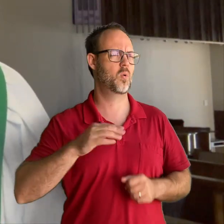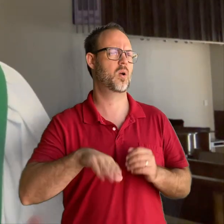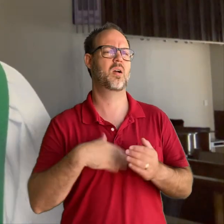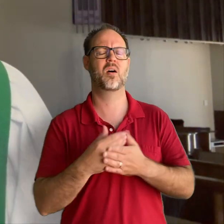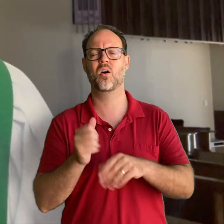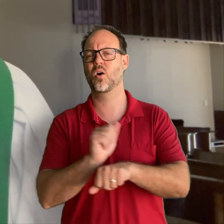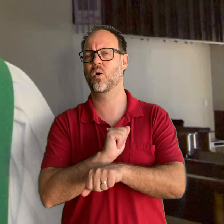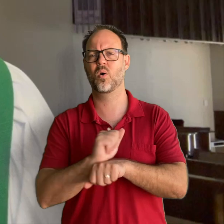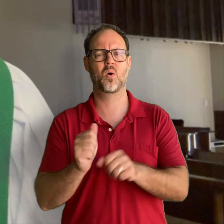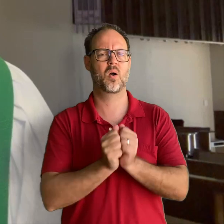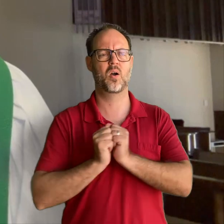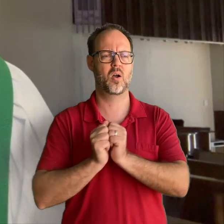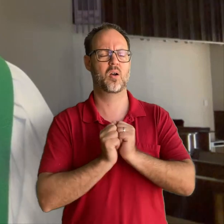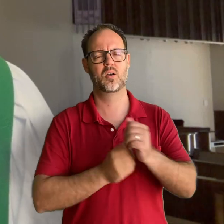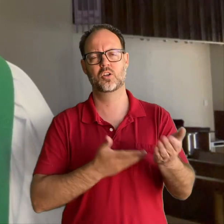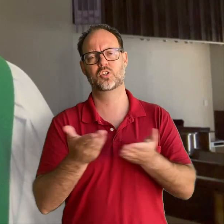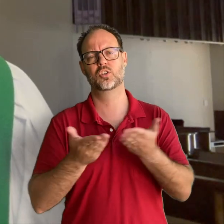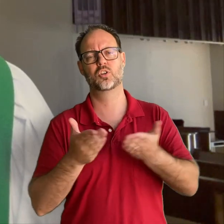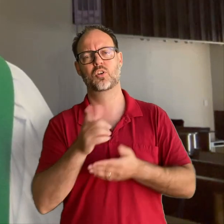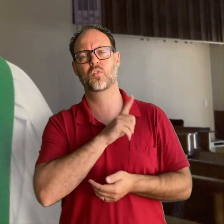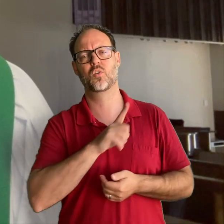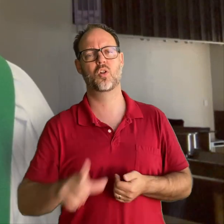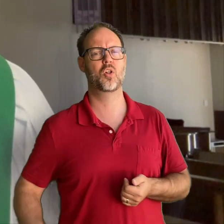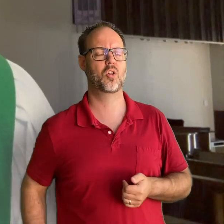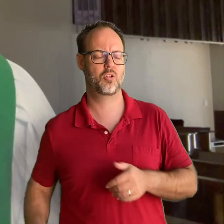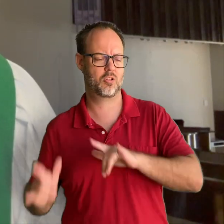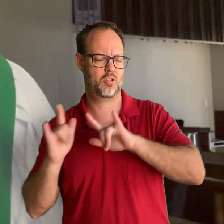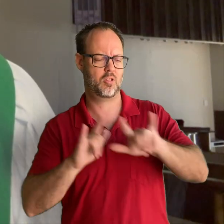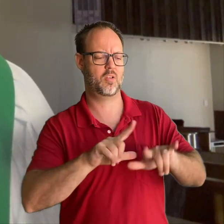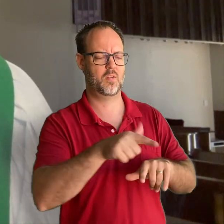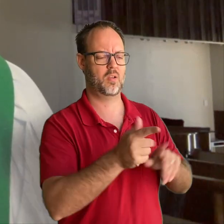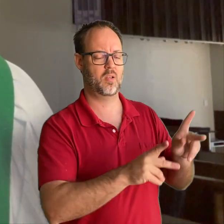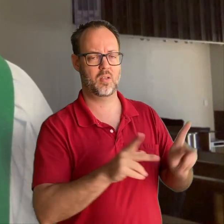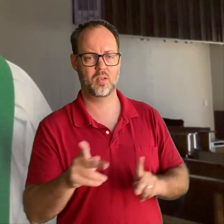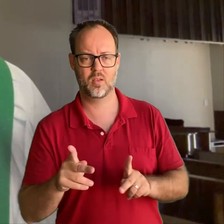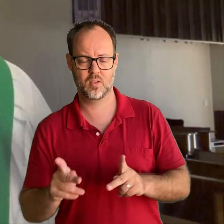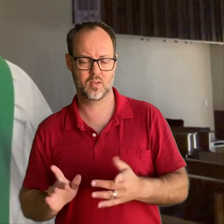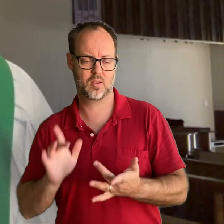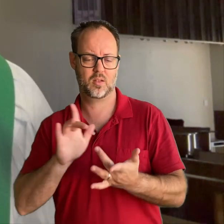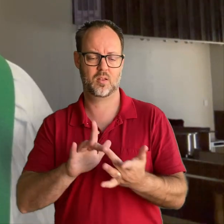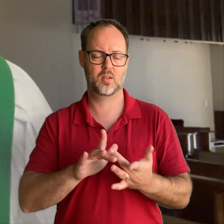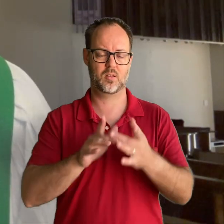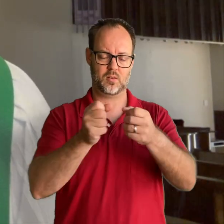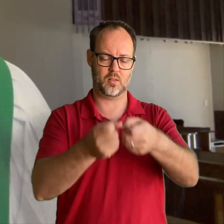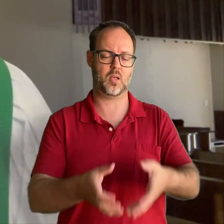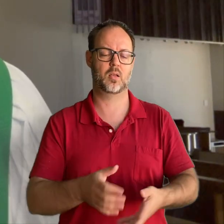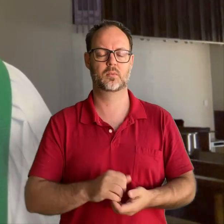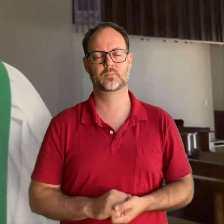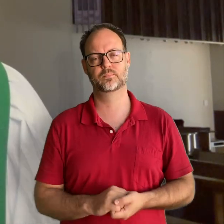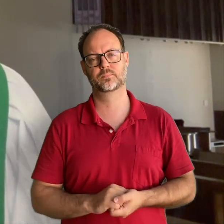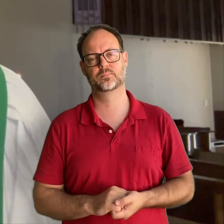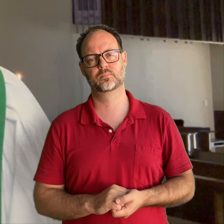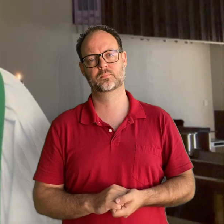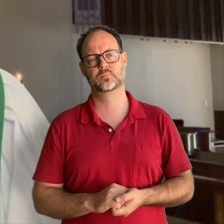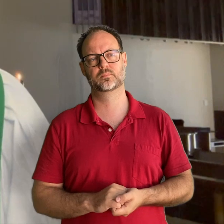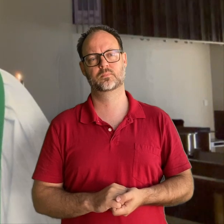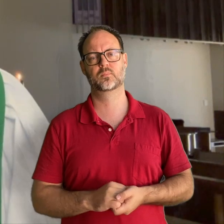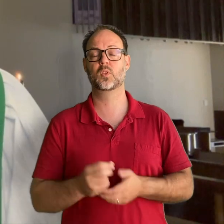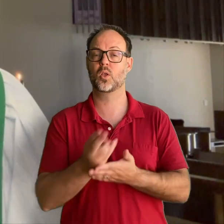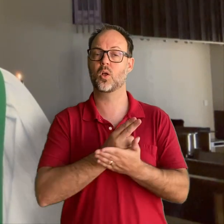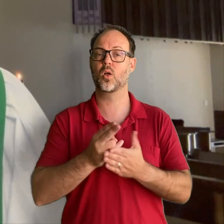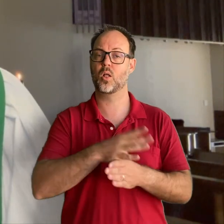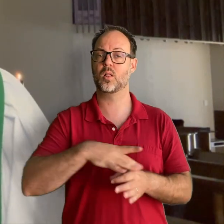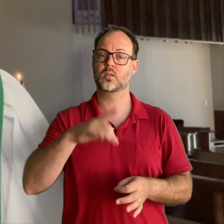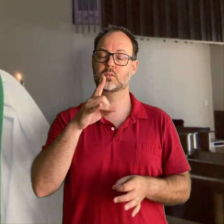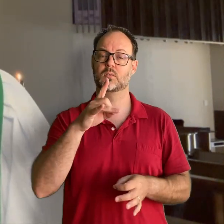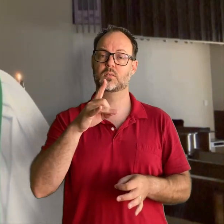work together, serving the Lord, loving other people, and reaching out to the lost. The